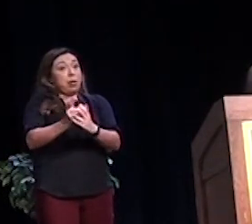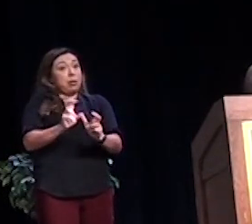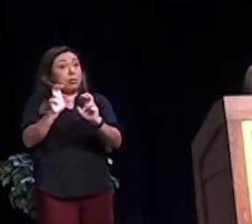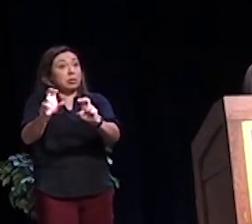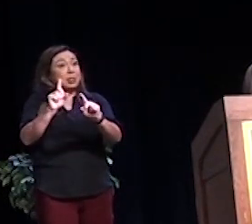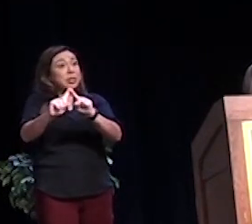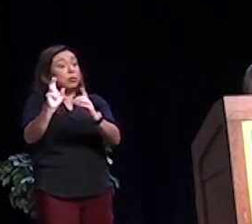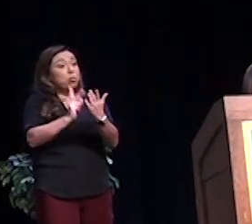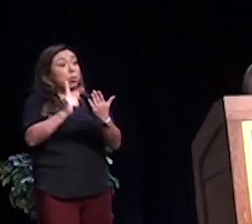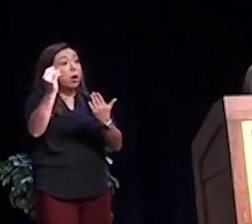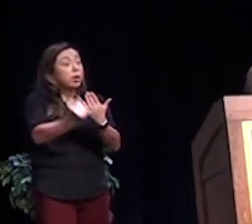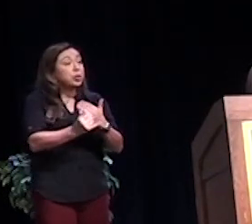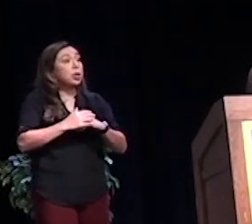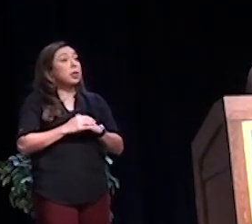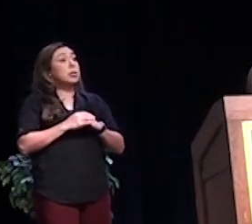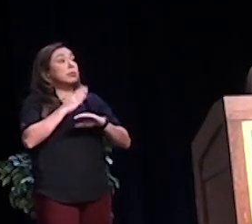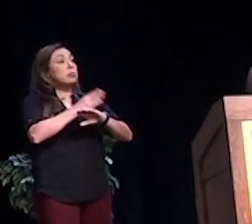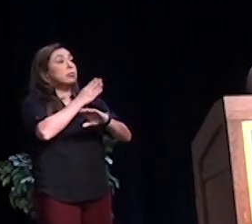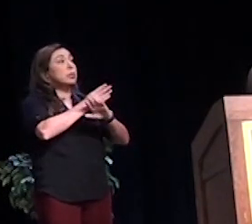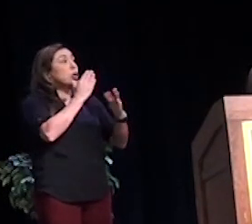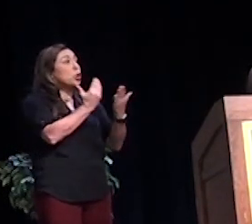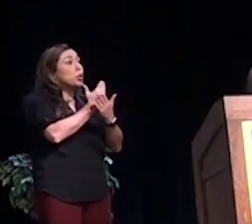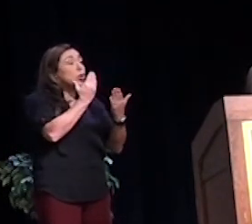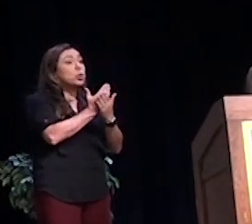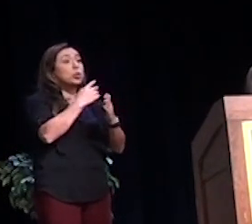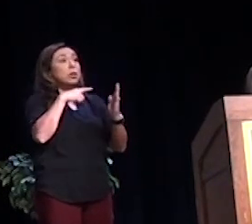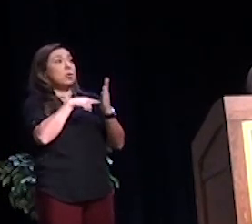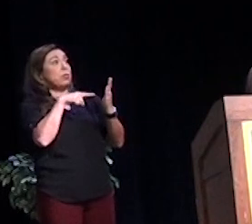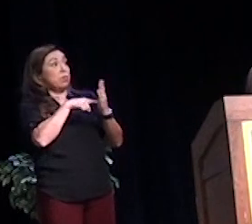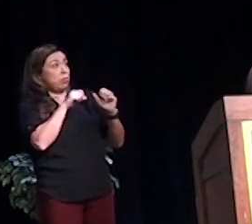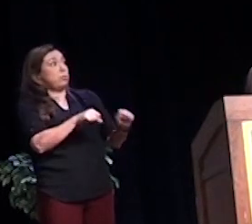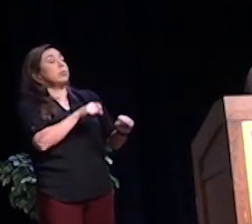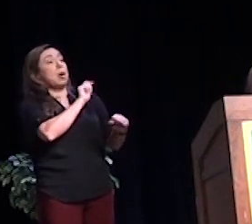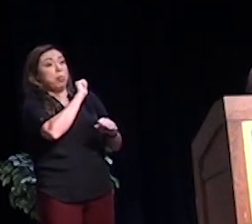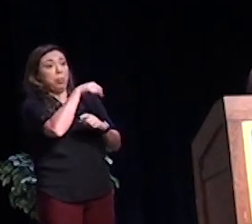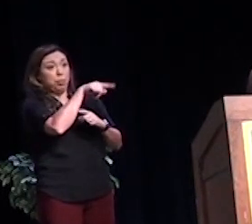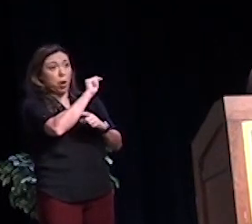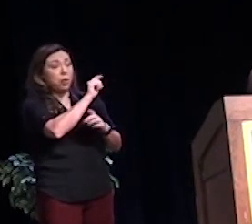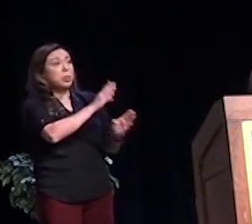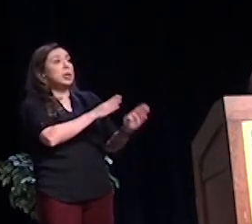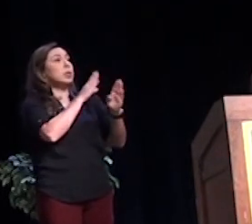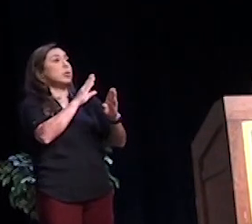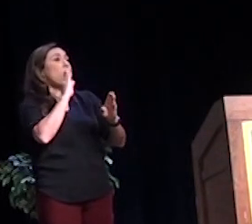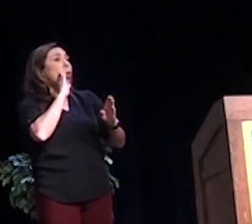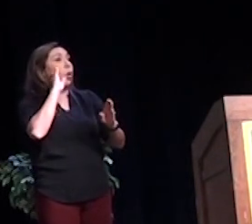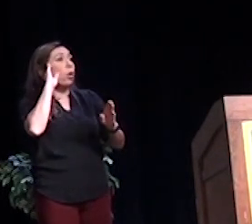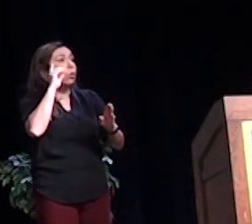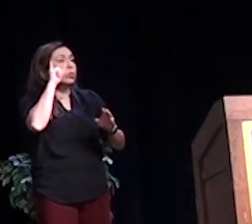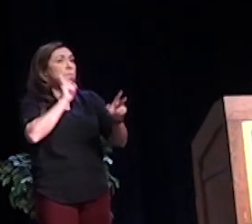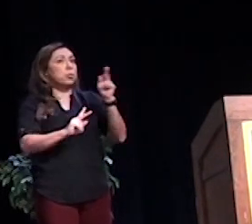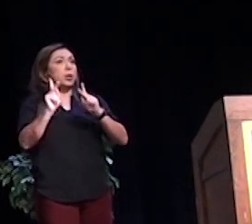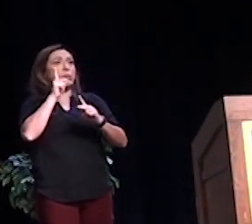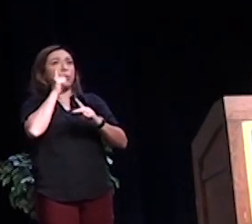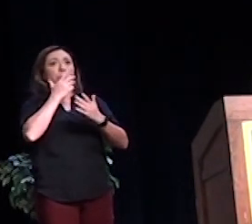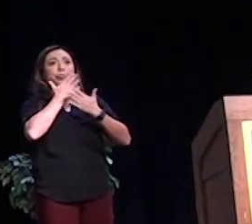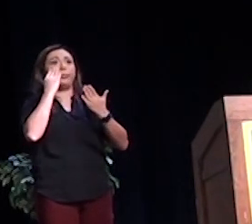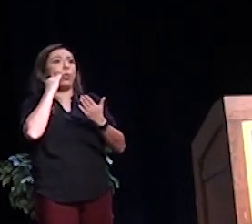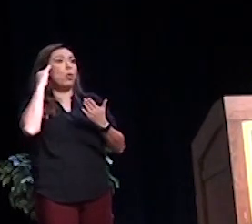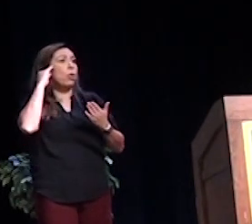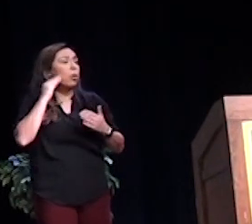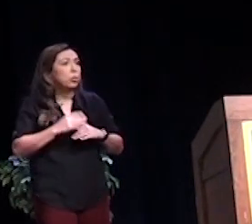invested in projects including building new affordable apartments, building homes for people who are chronically